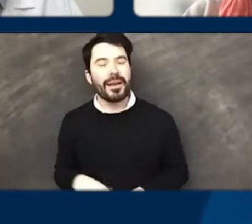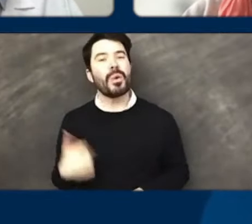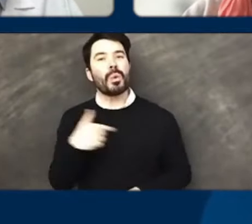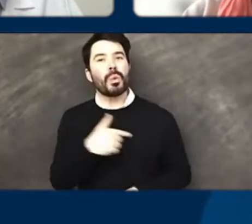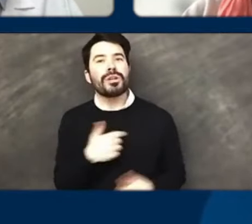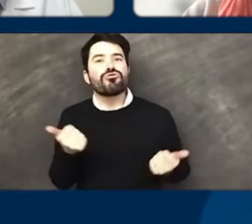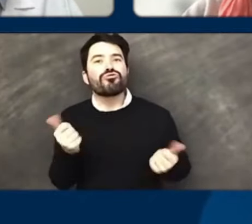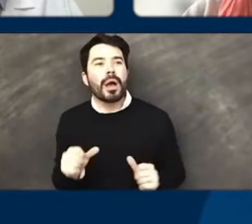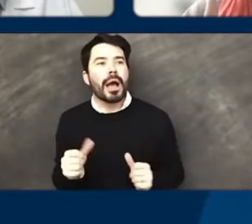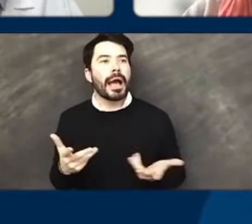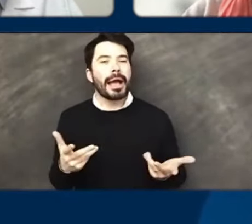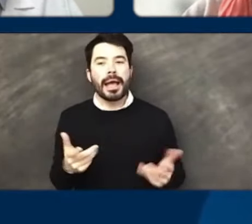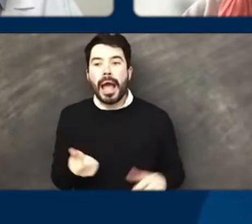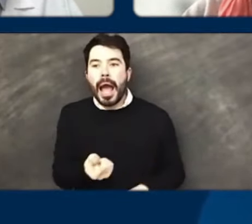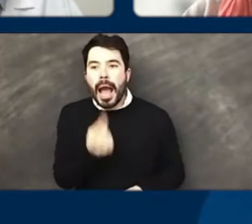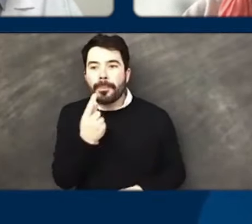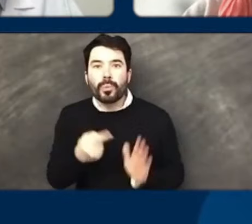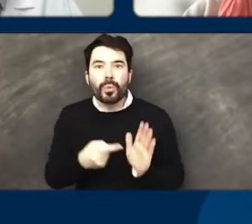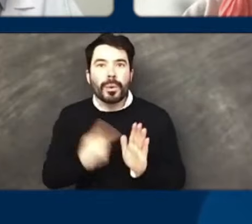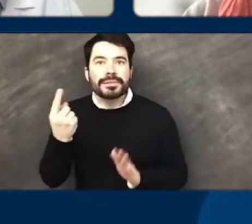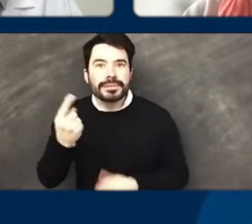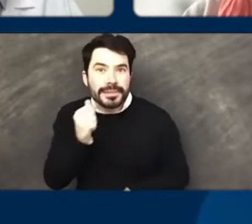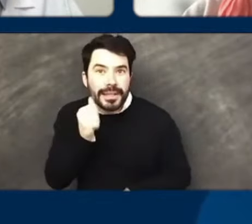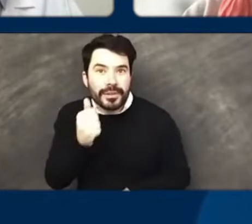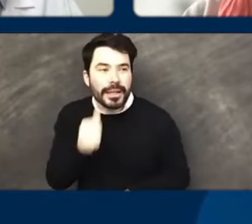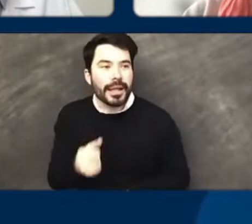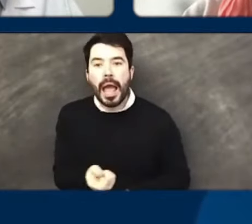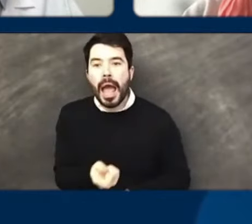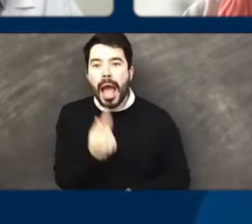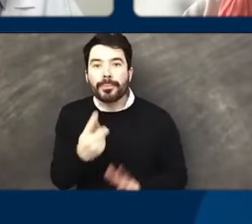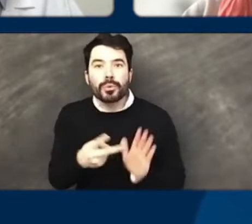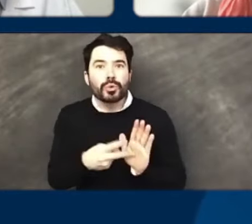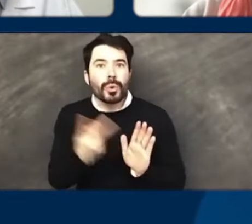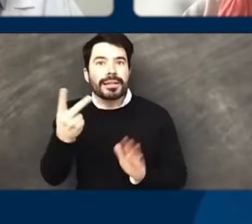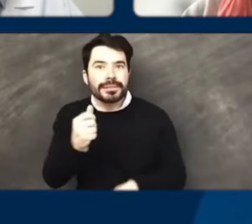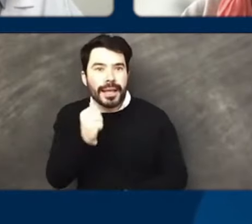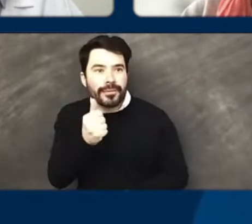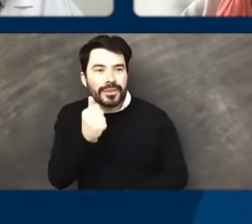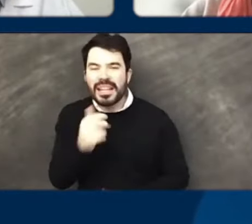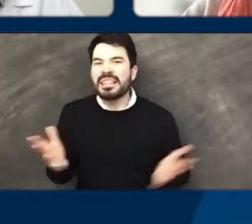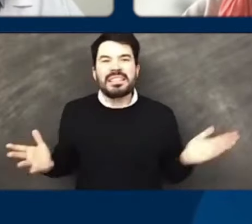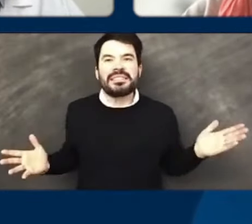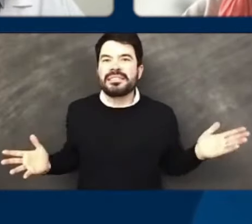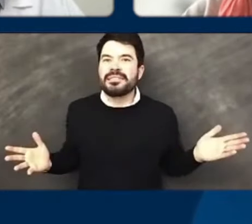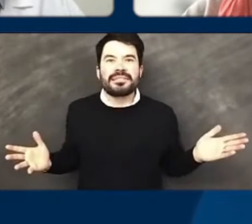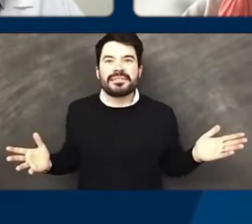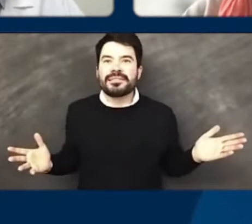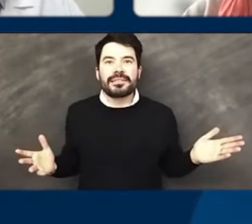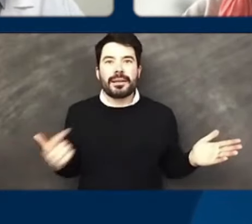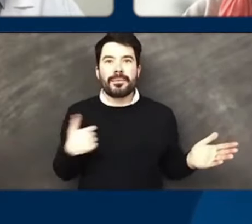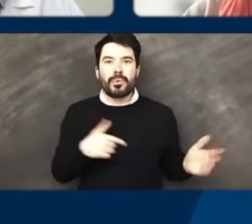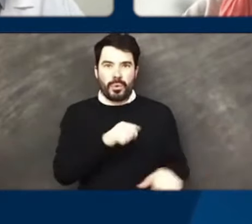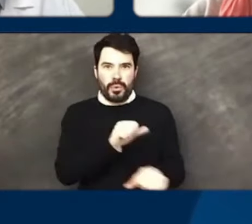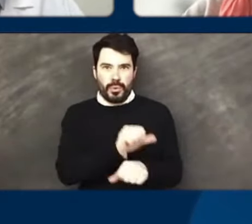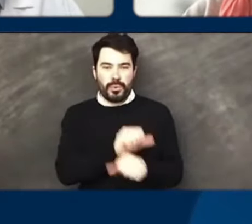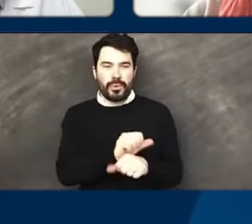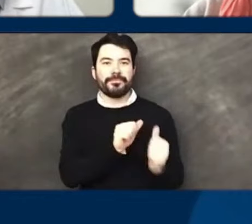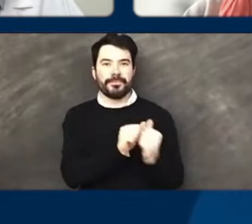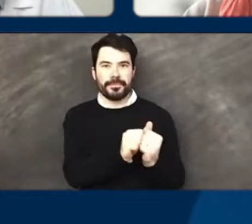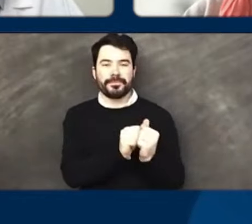with, once a day or twice a day medications. But we just need to partner with our patients to get the blood pressure